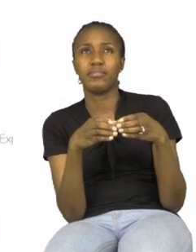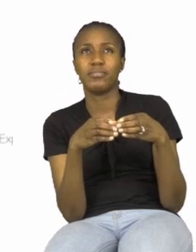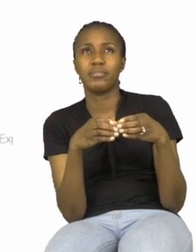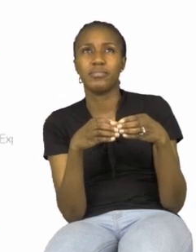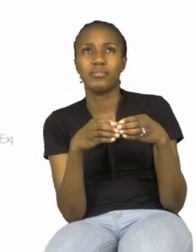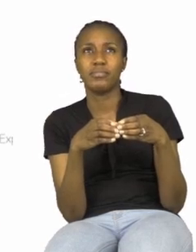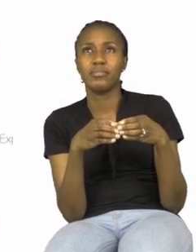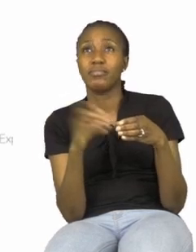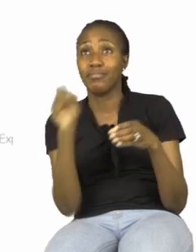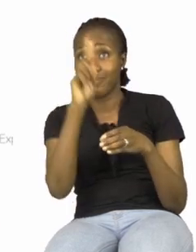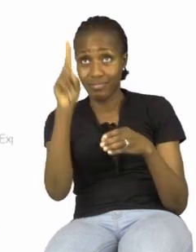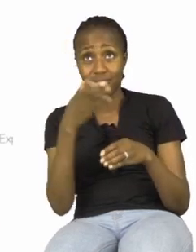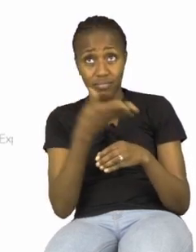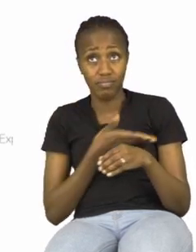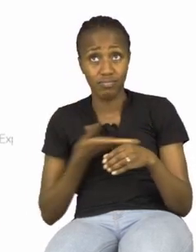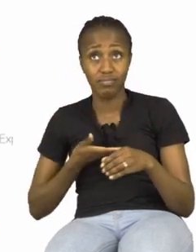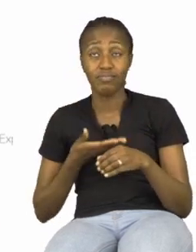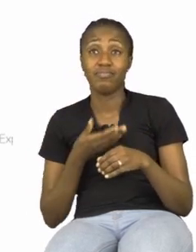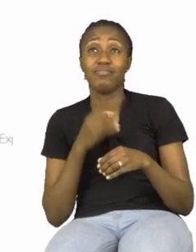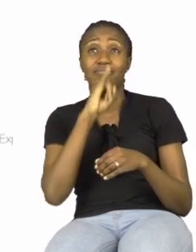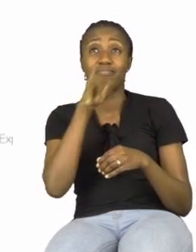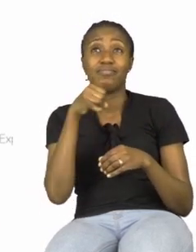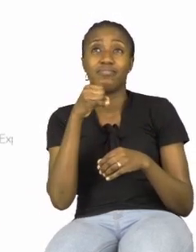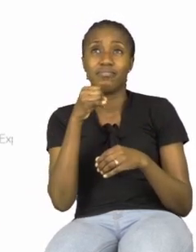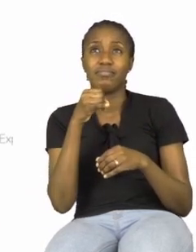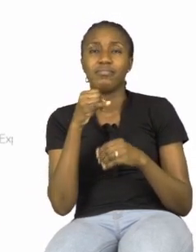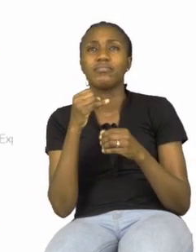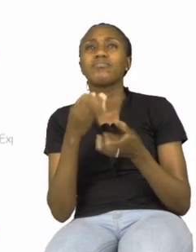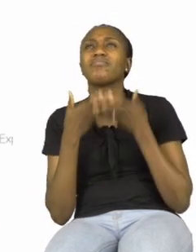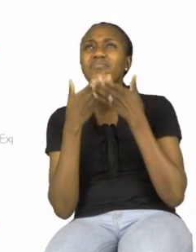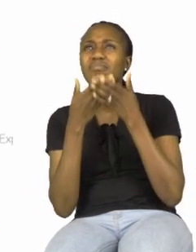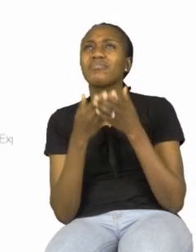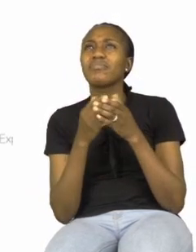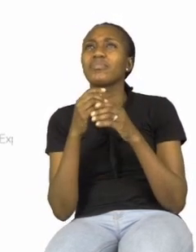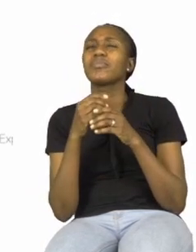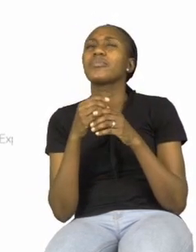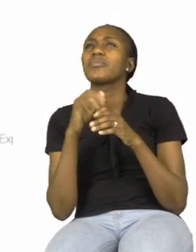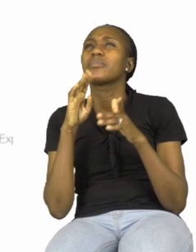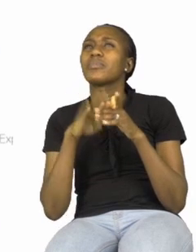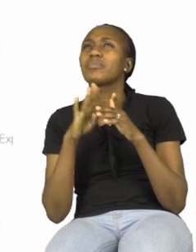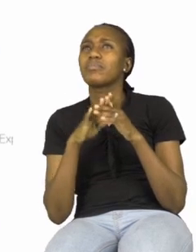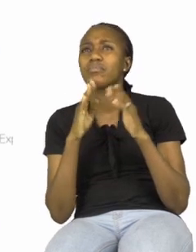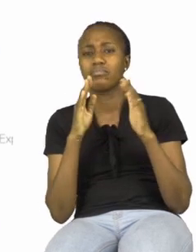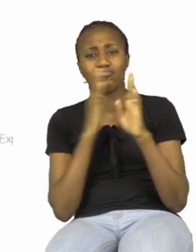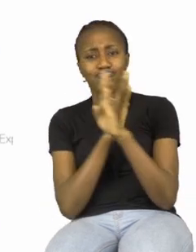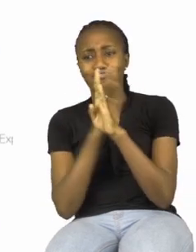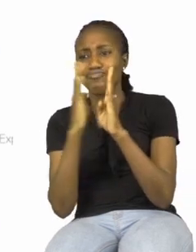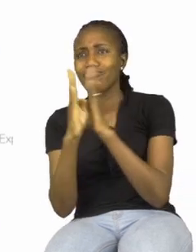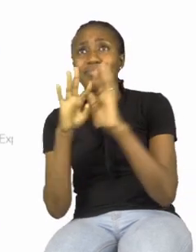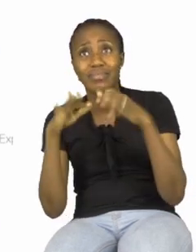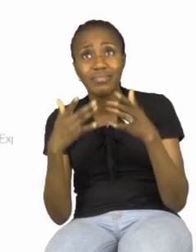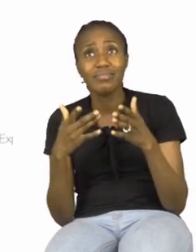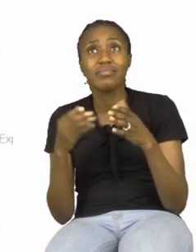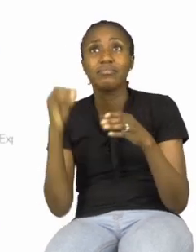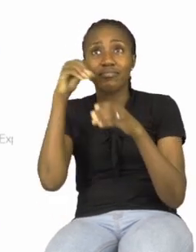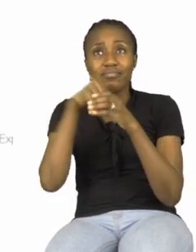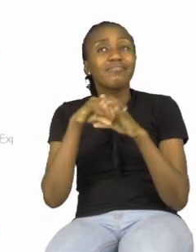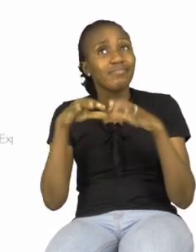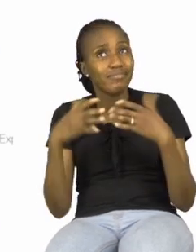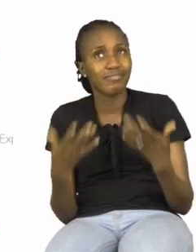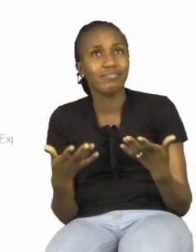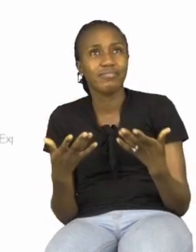not reach her? She will guide you through the process and the procedures out there. So it's as easy as that. The Namibia Hockey Union, it's